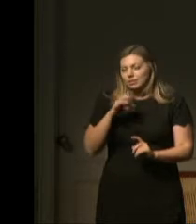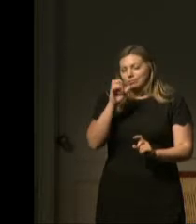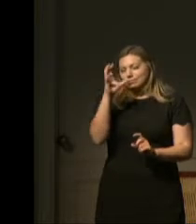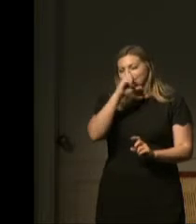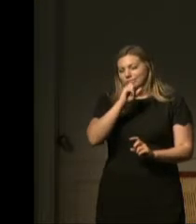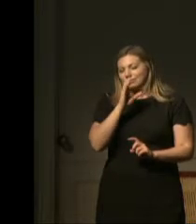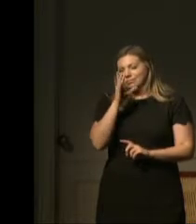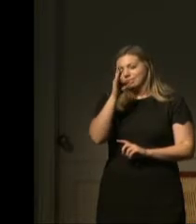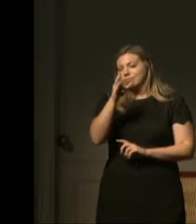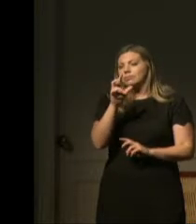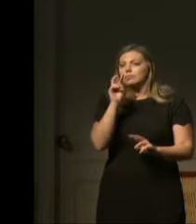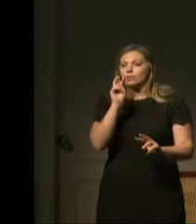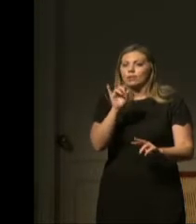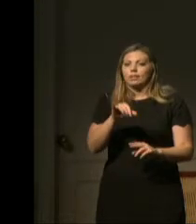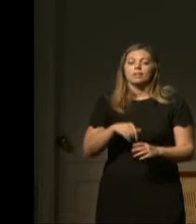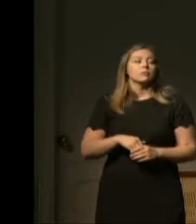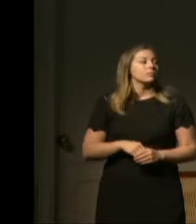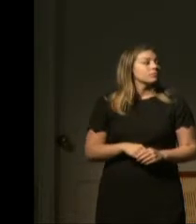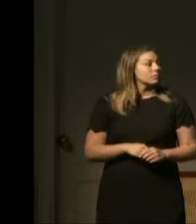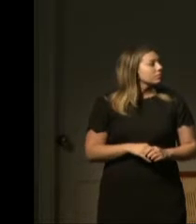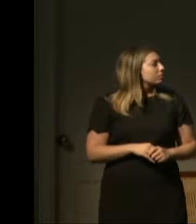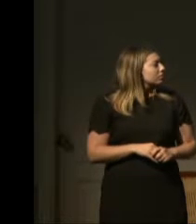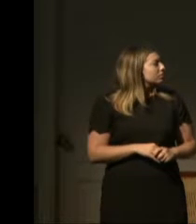imagine looking at down the road.